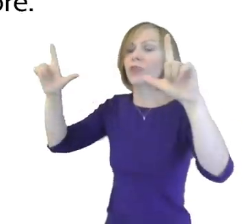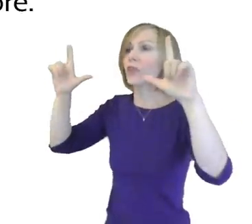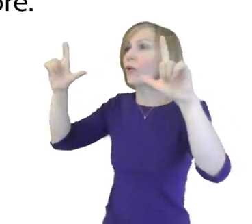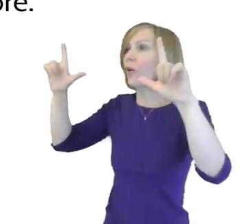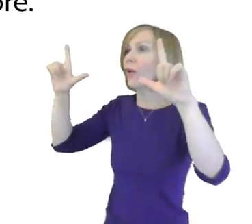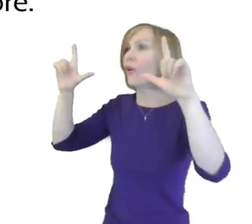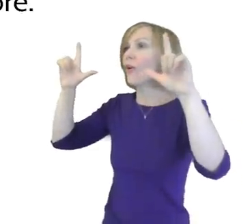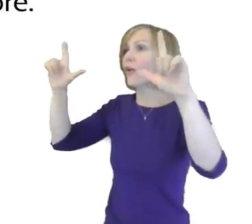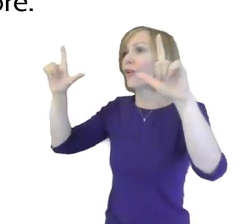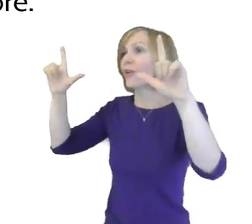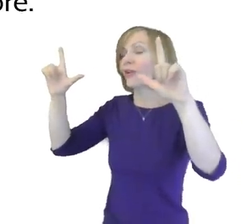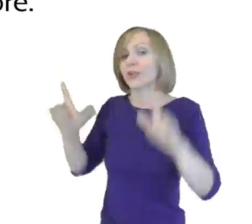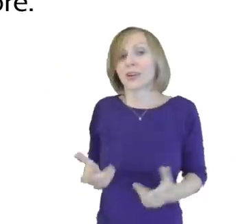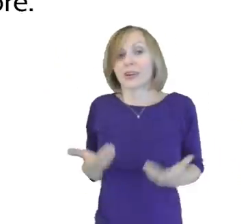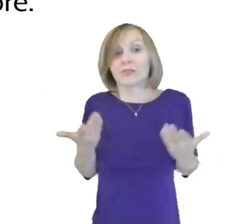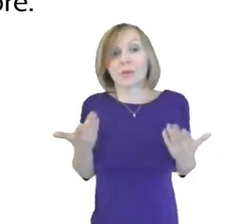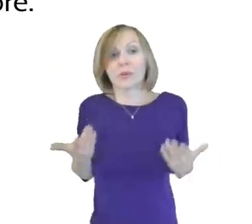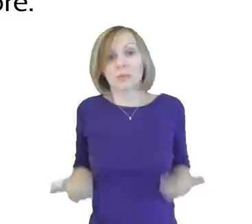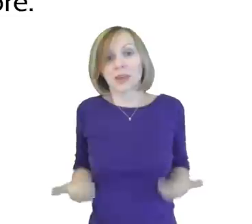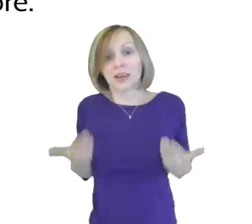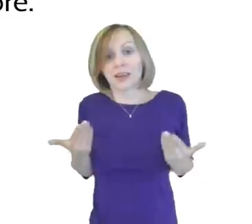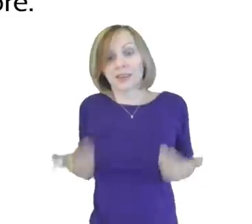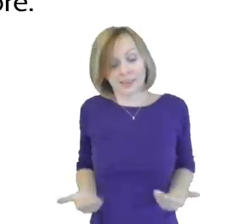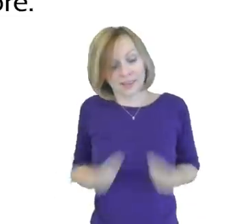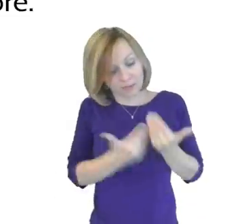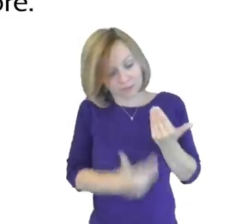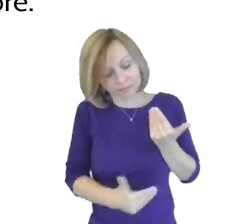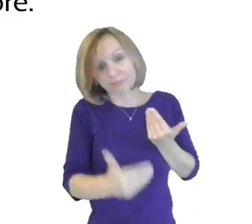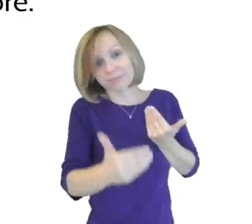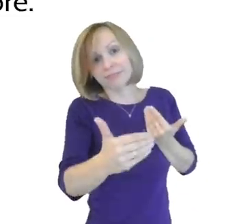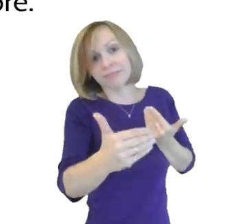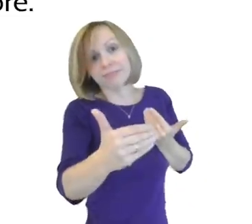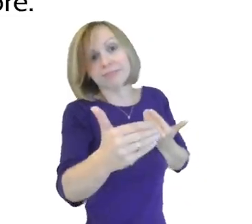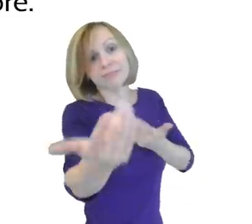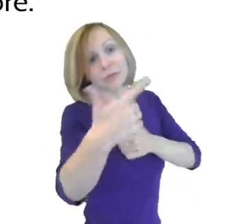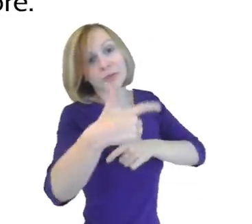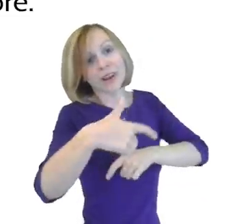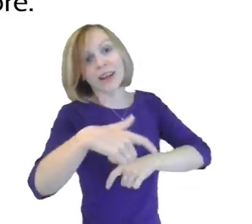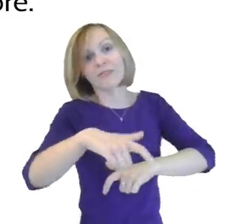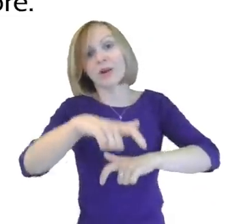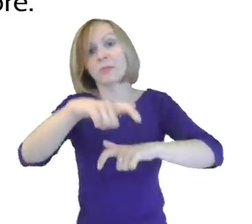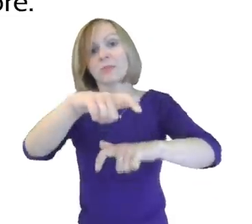name of the Lord from this time forth,